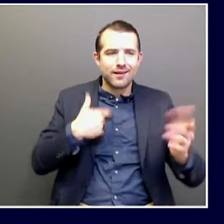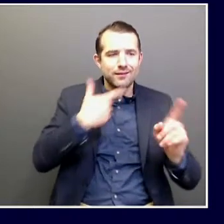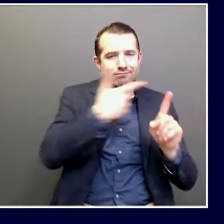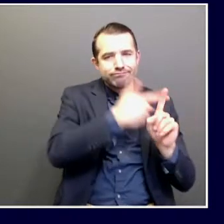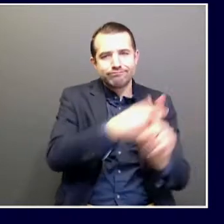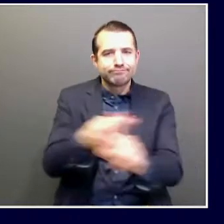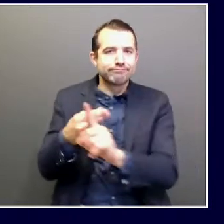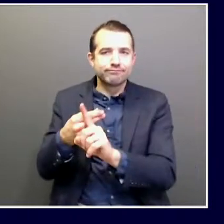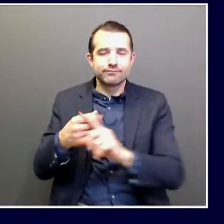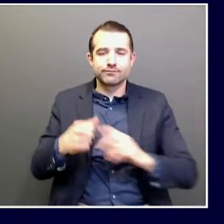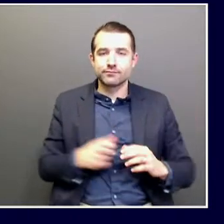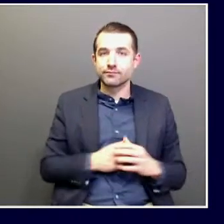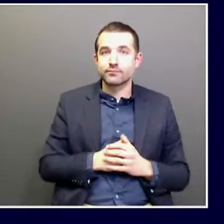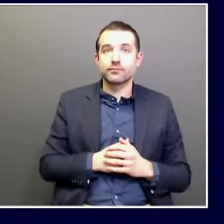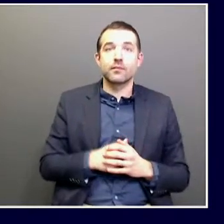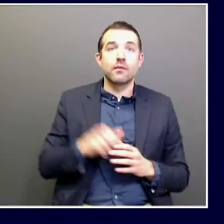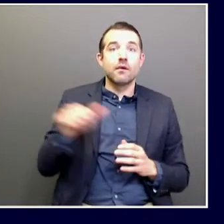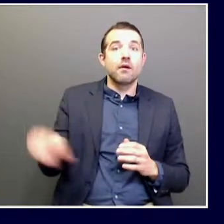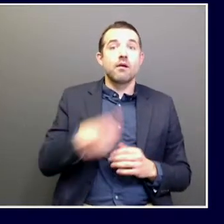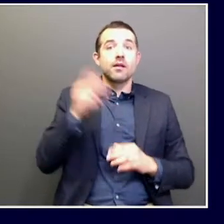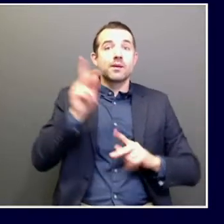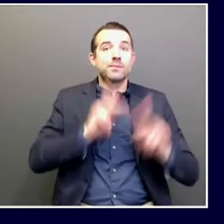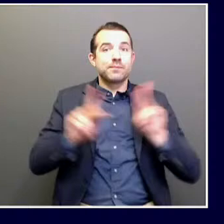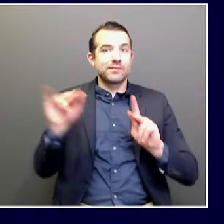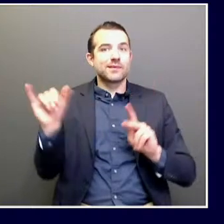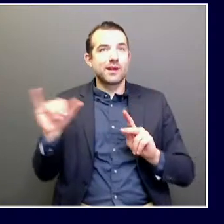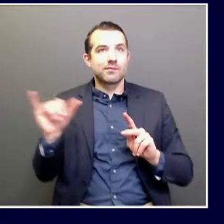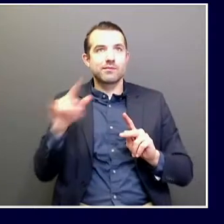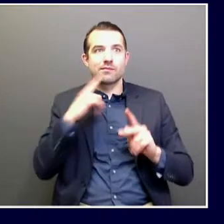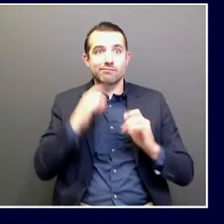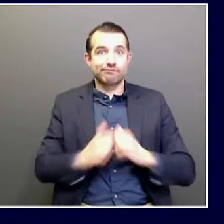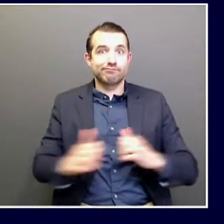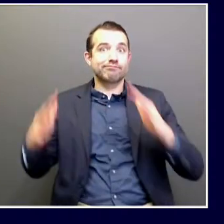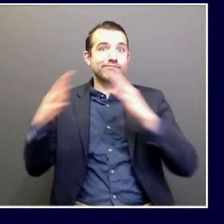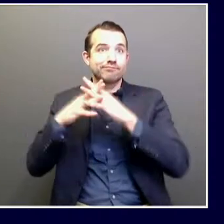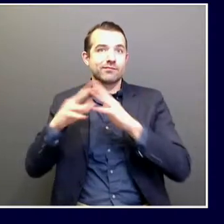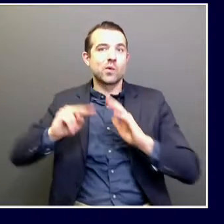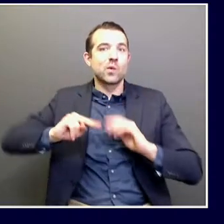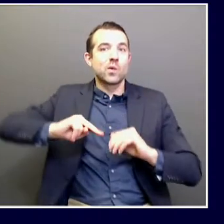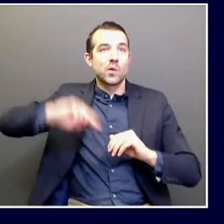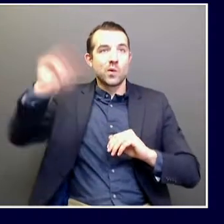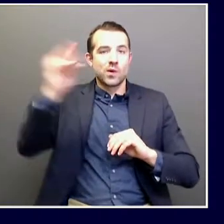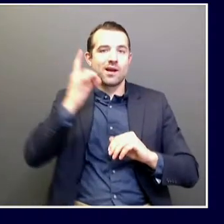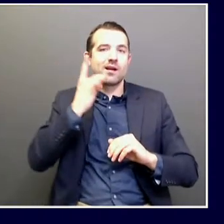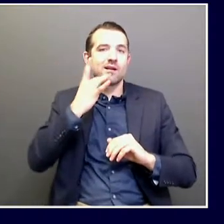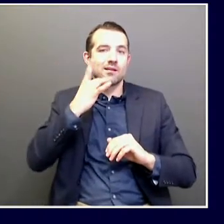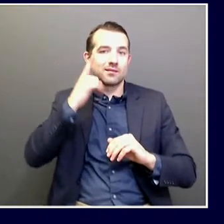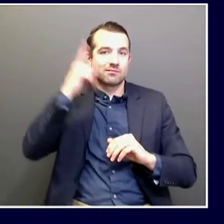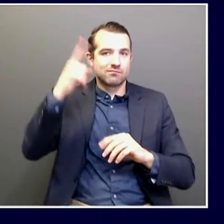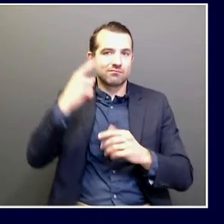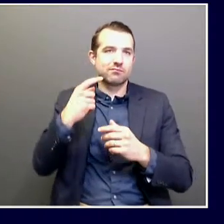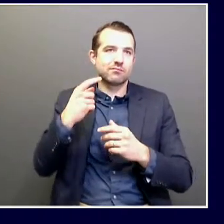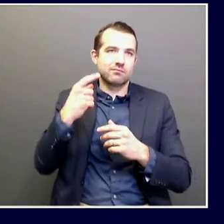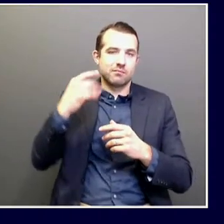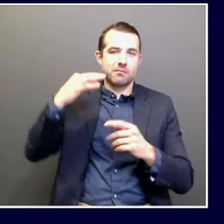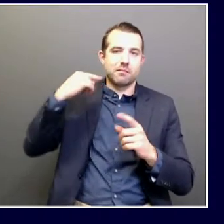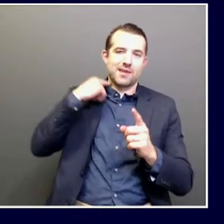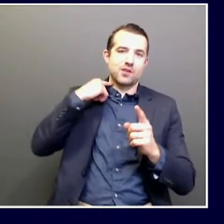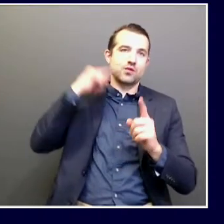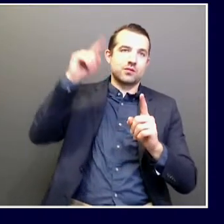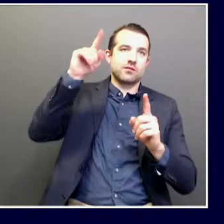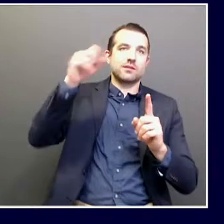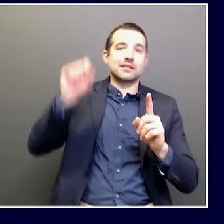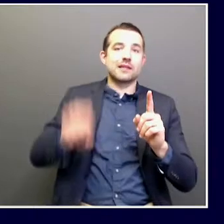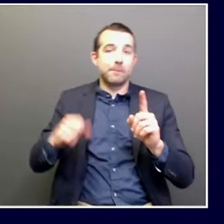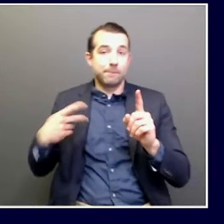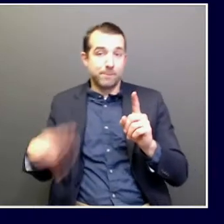too. Northern Light Health has opened up sites in Bangor and South Portland, and this is on top of existing